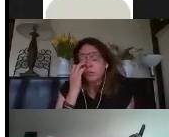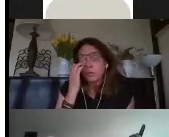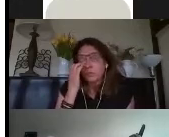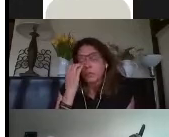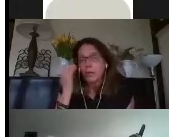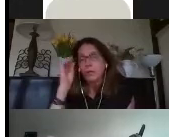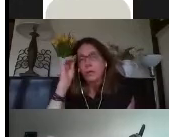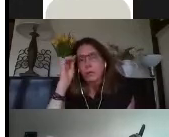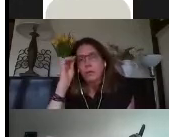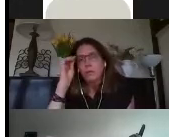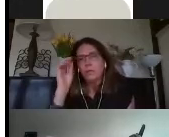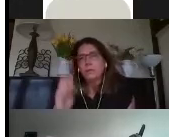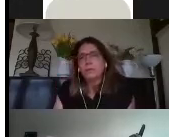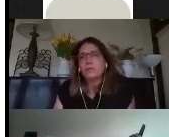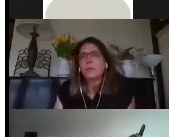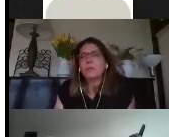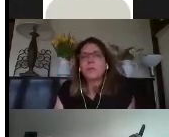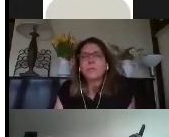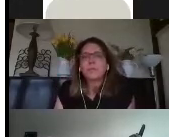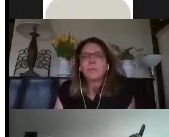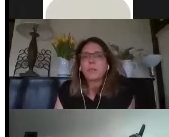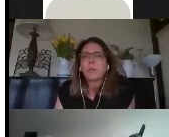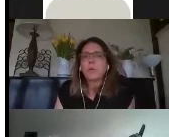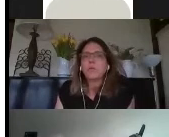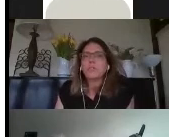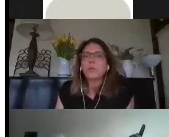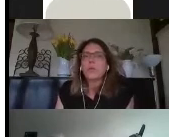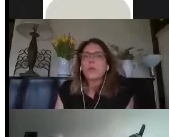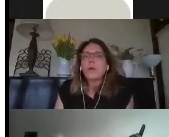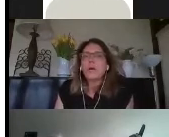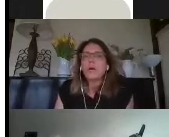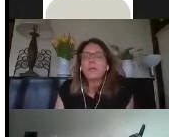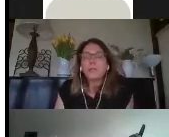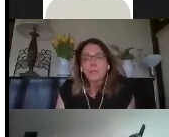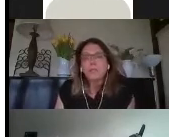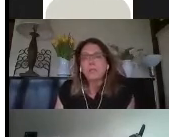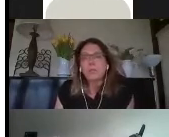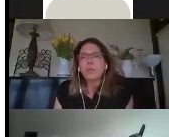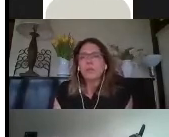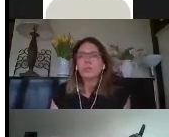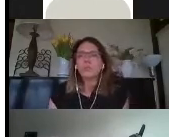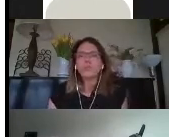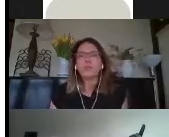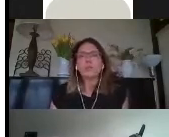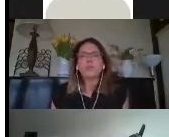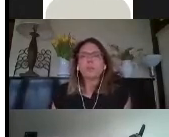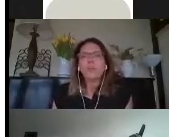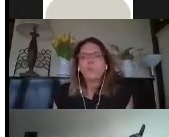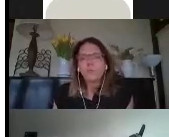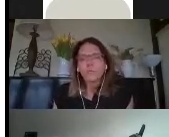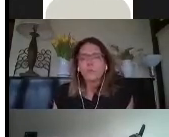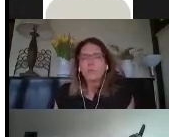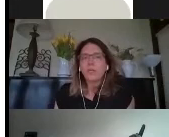I'm sure you've all seen that. That's the thing on Wightman. So it's somewhat lower stress for bike users. There's